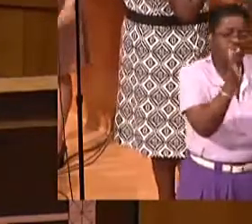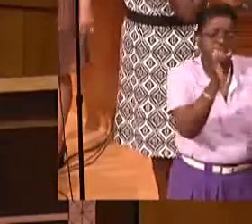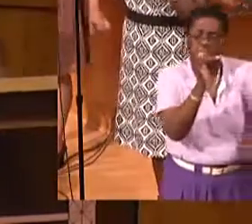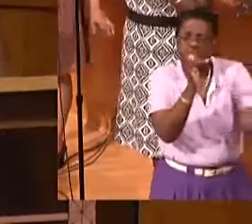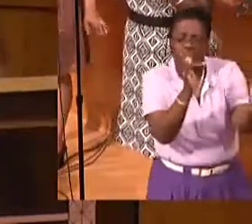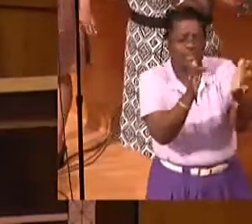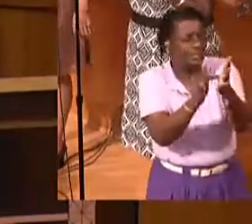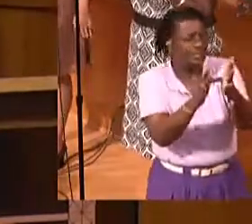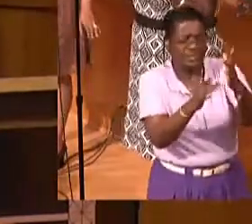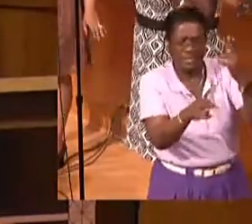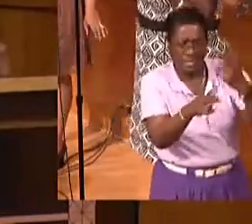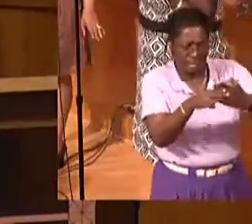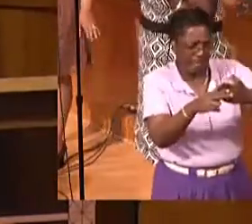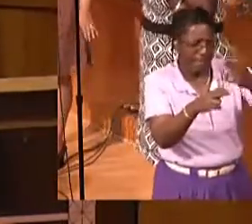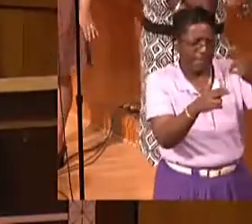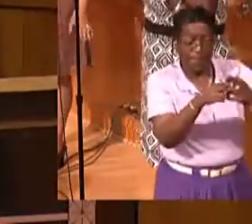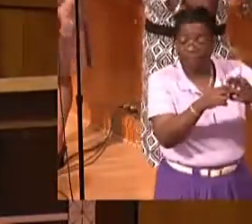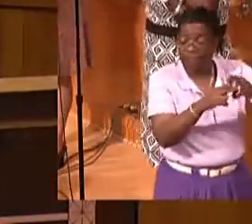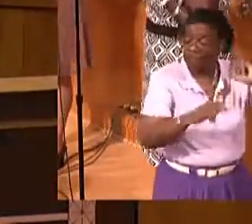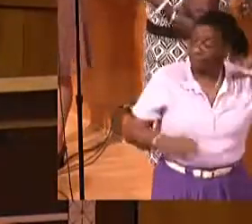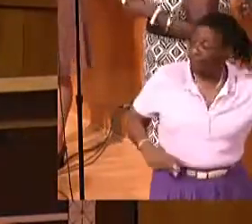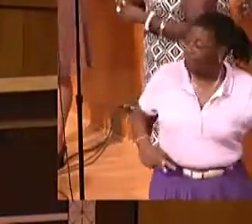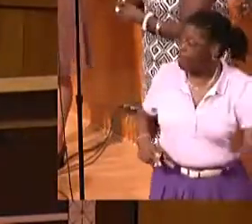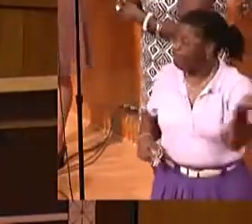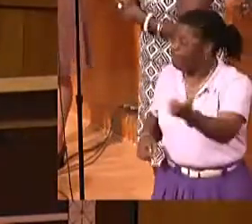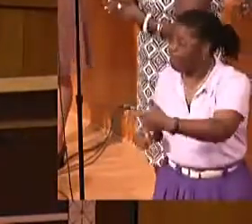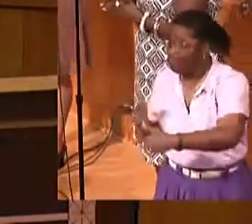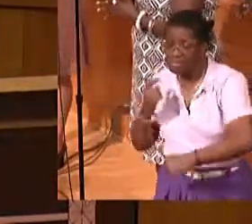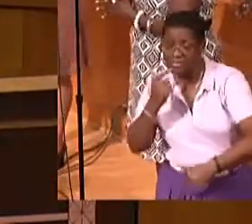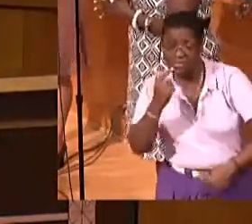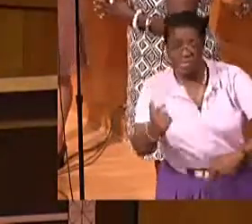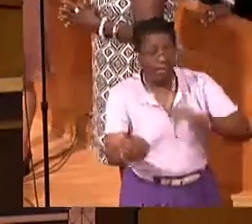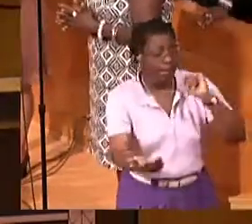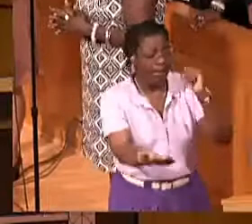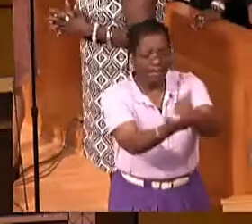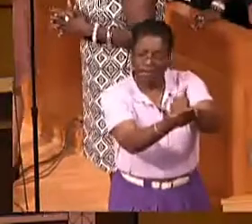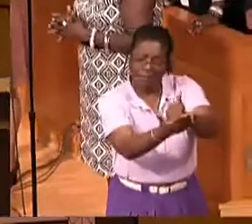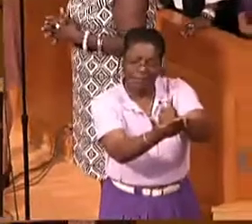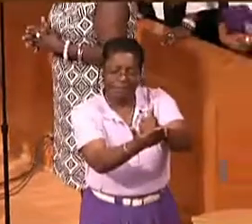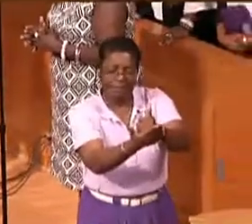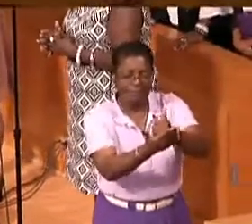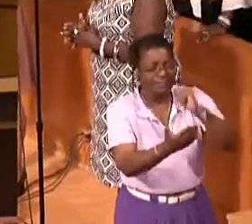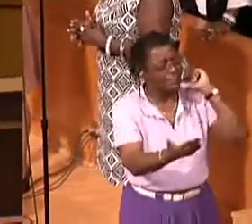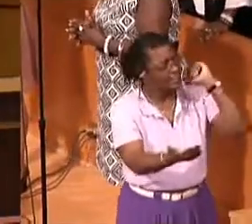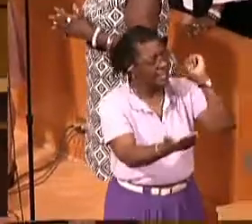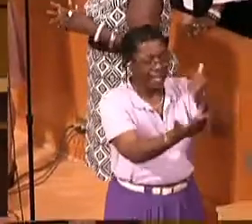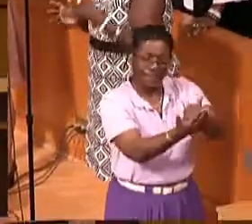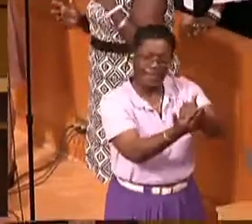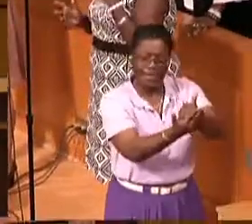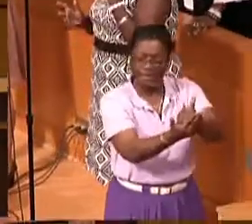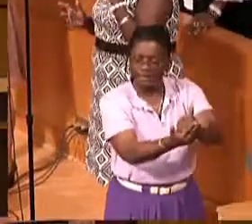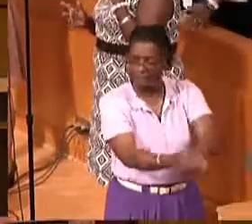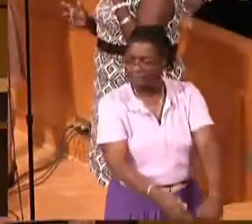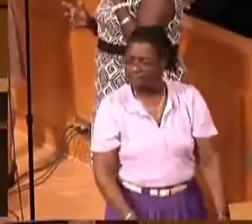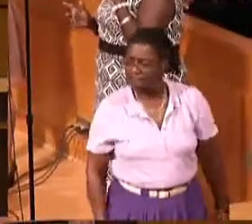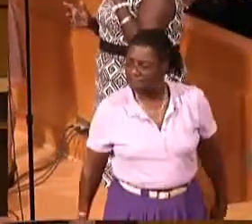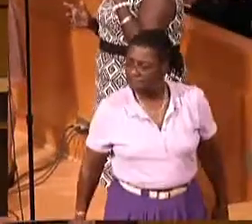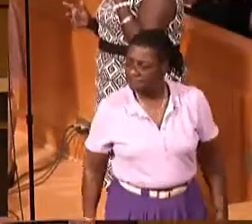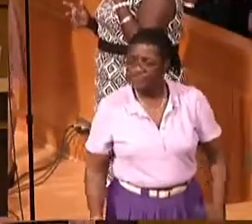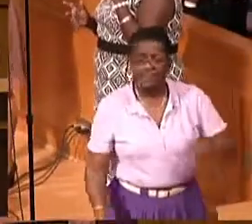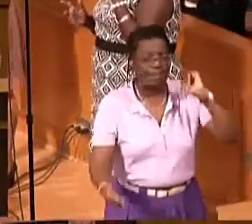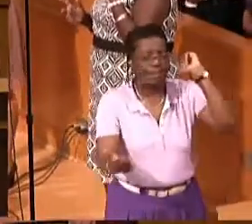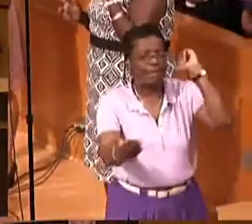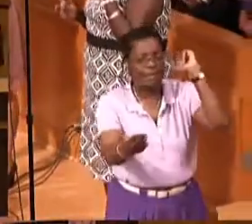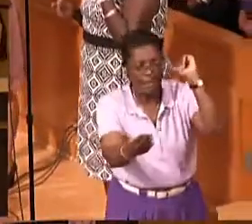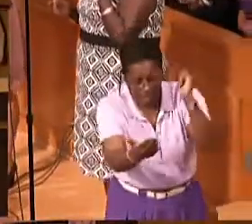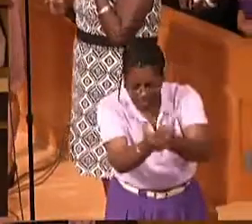Jesus' name. And all the people of God said amen. Come on, say amen again. Come on, say